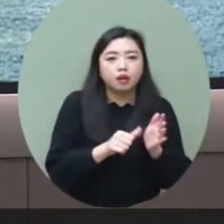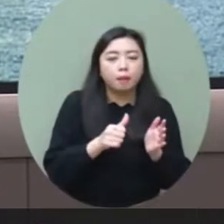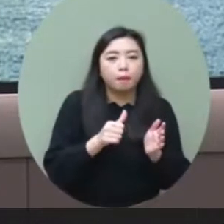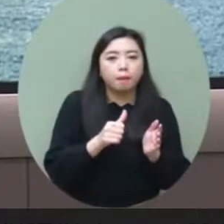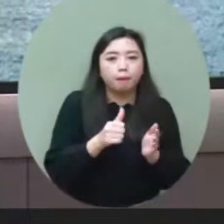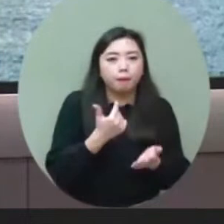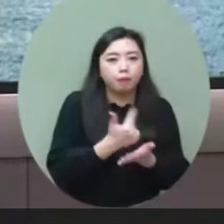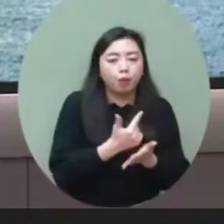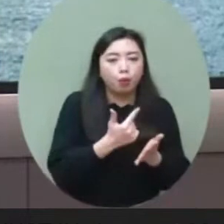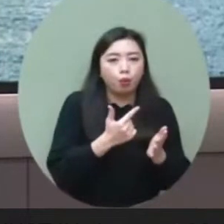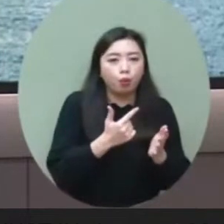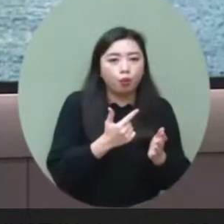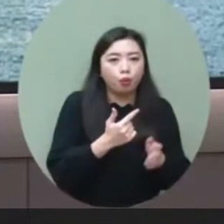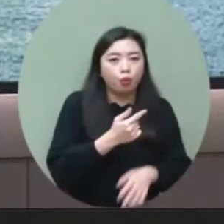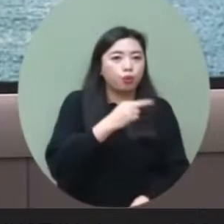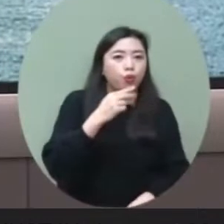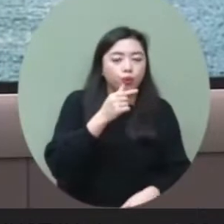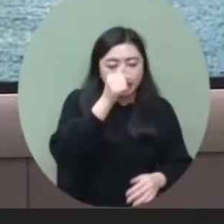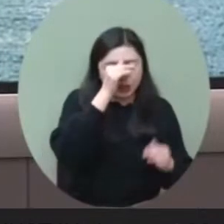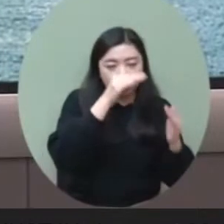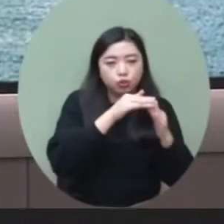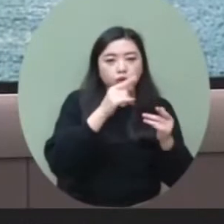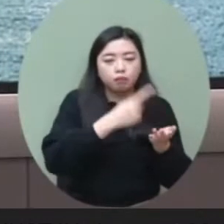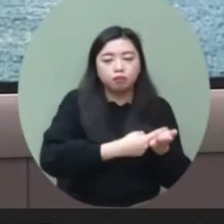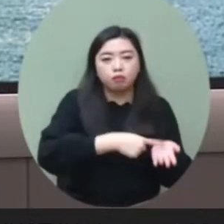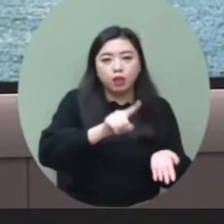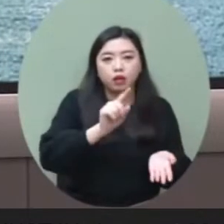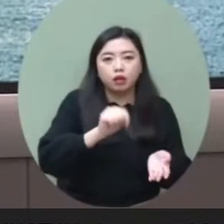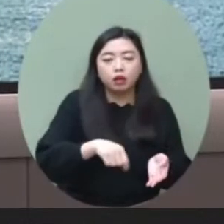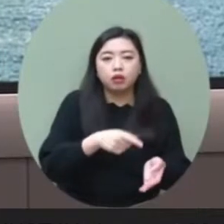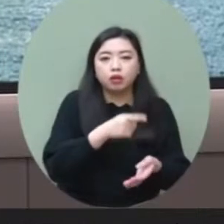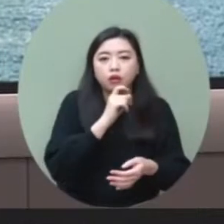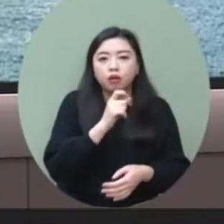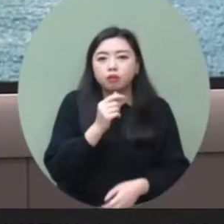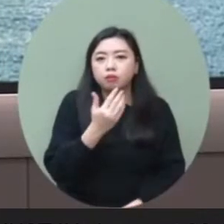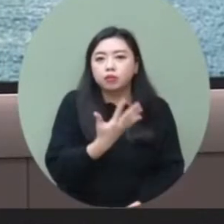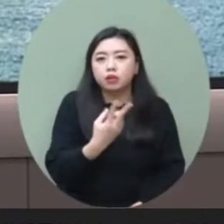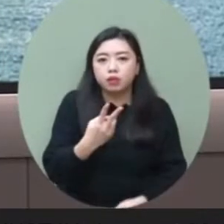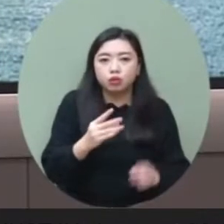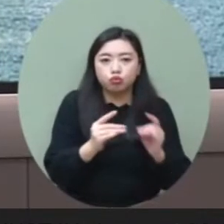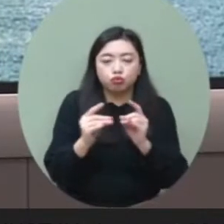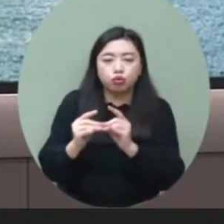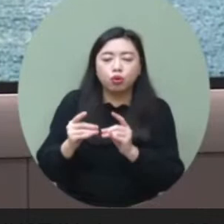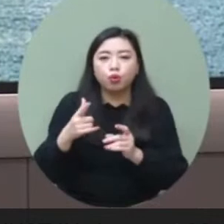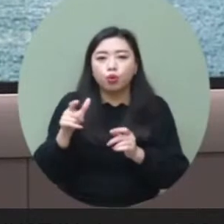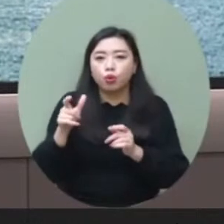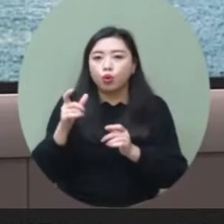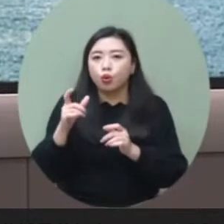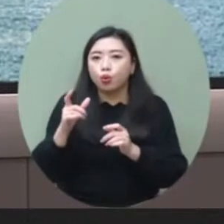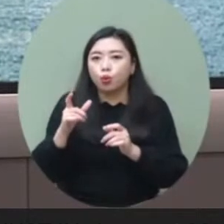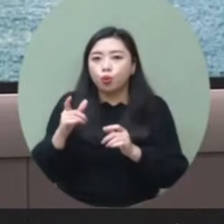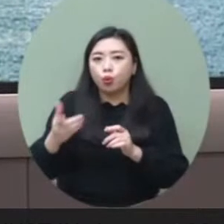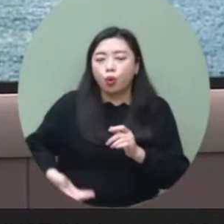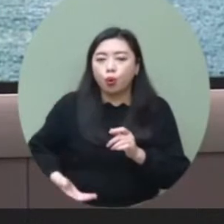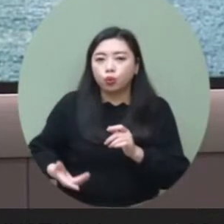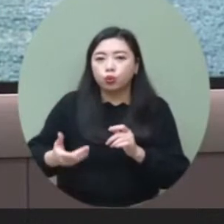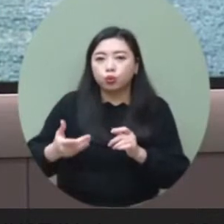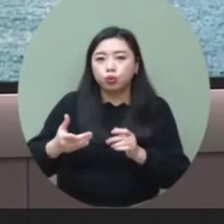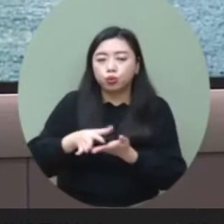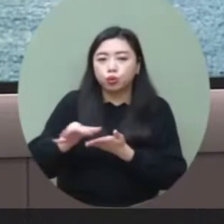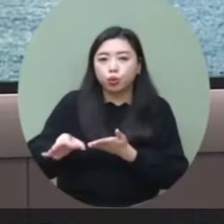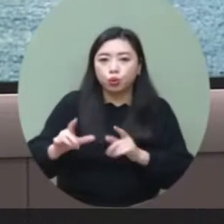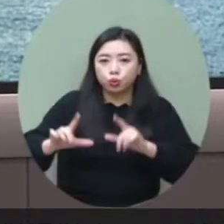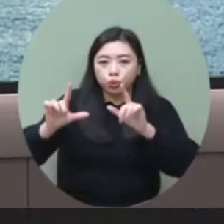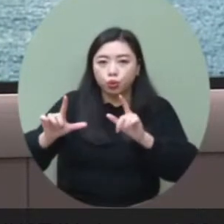transfer of patients, St. Paul Hospital has agreed to offer 20 beds to